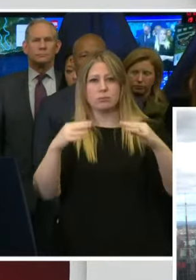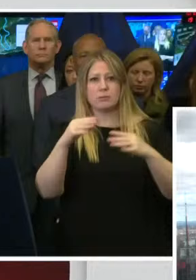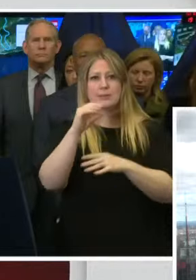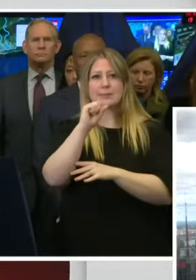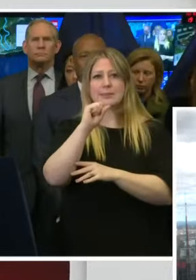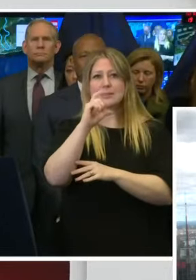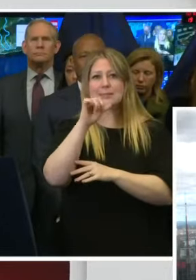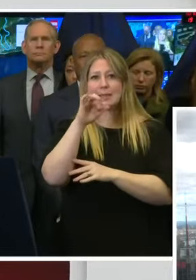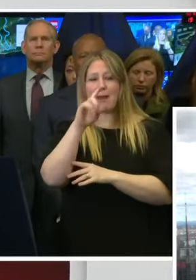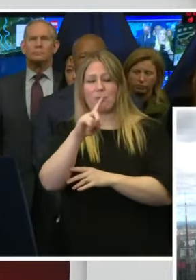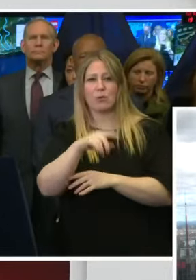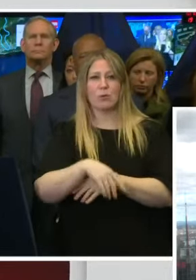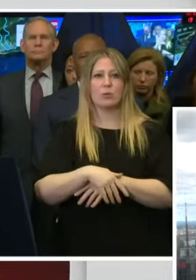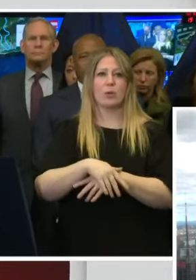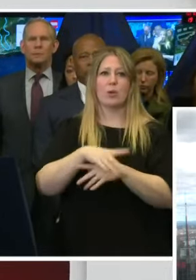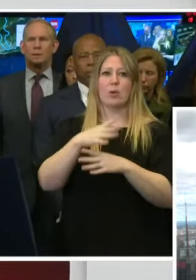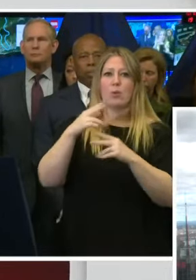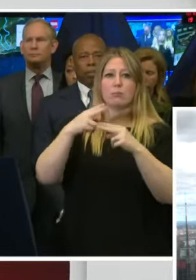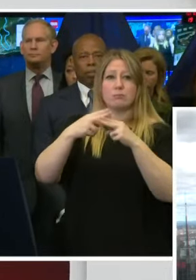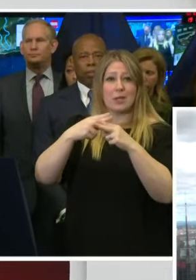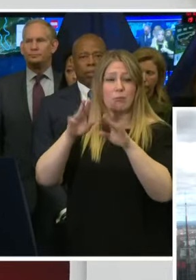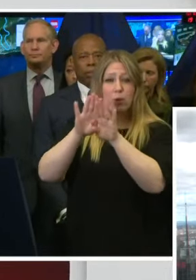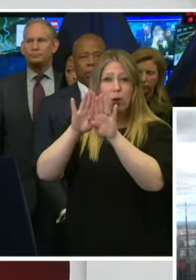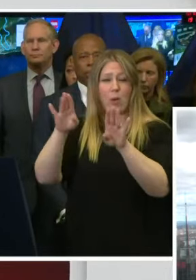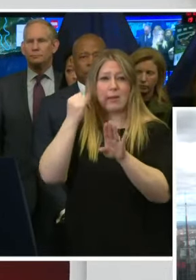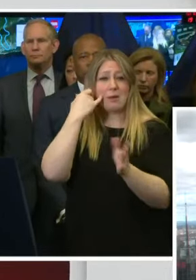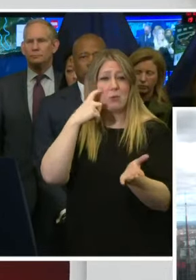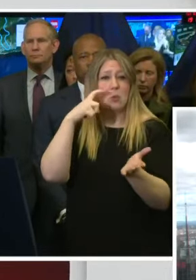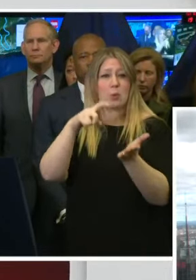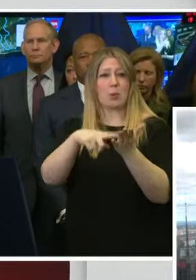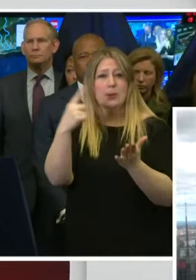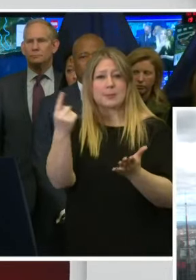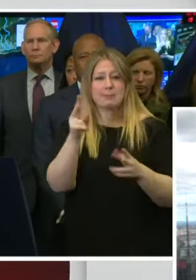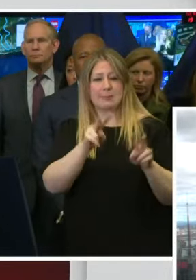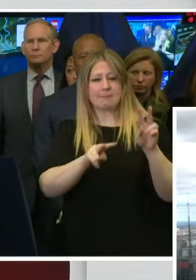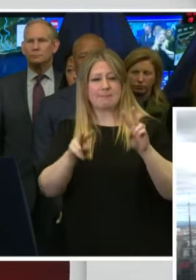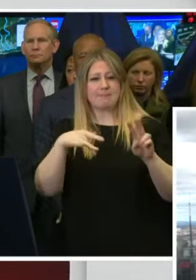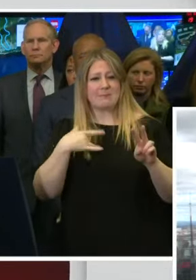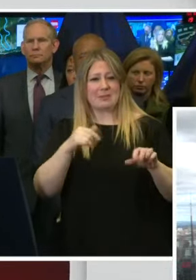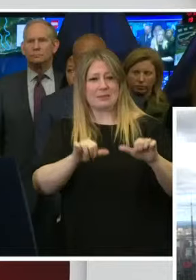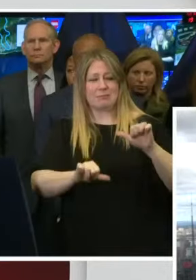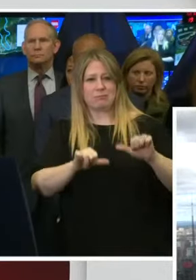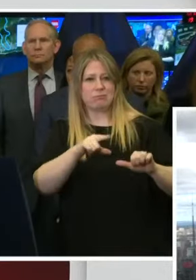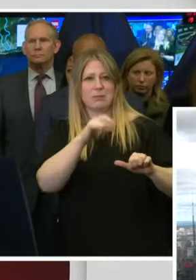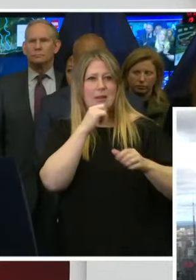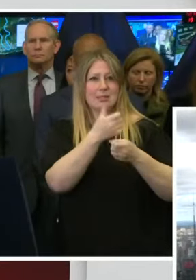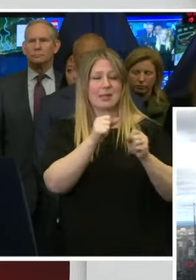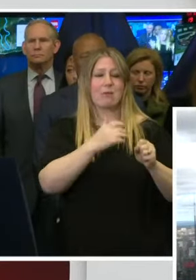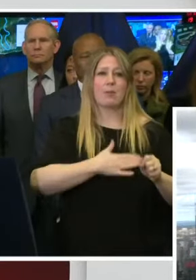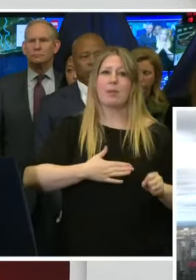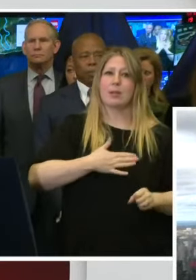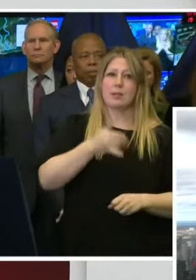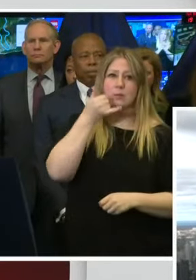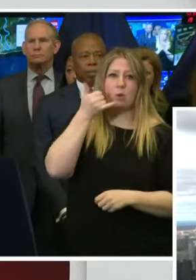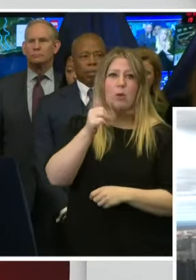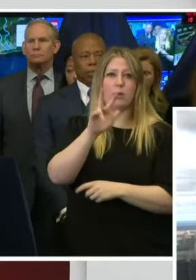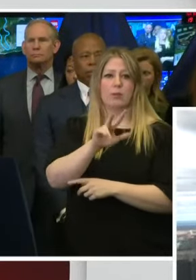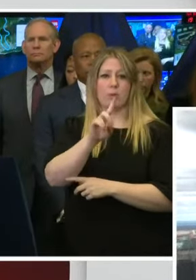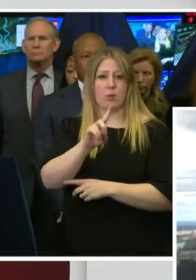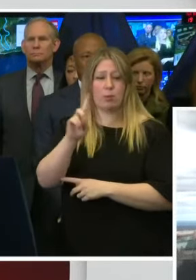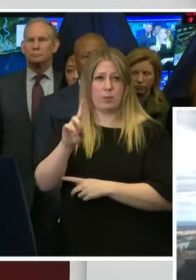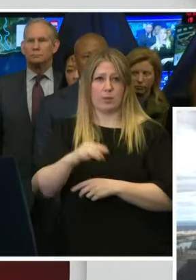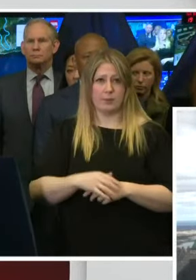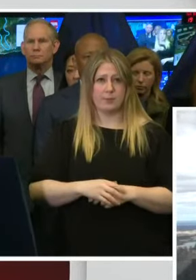is problematic, please call 311. This weekend, we will have an increase in our